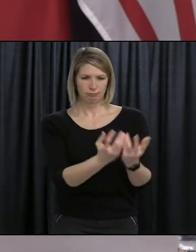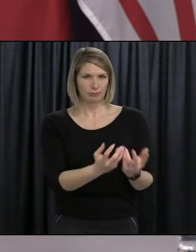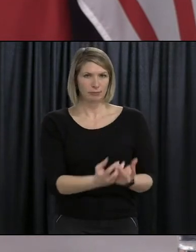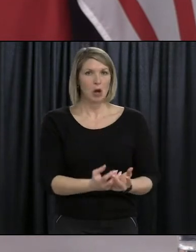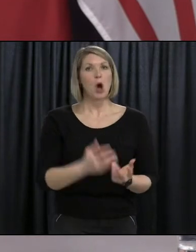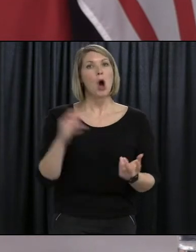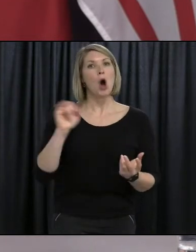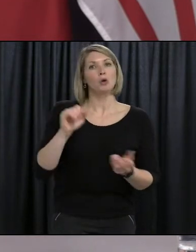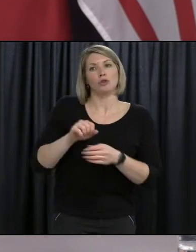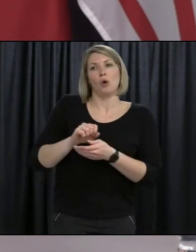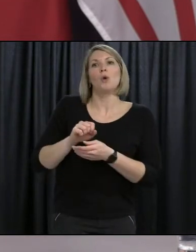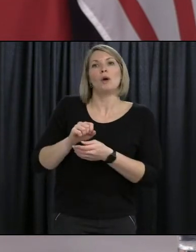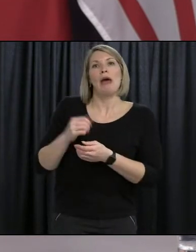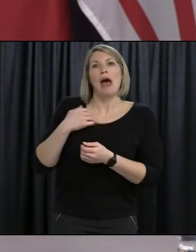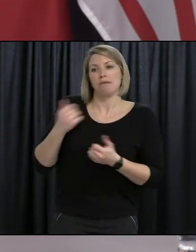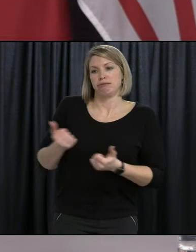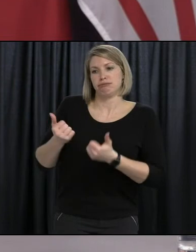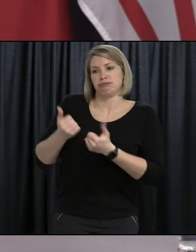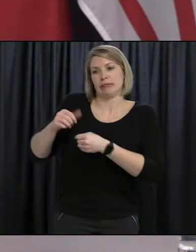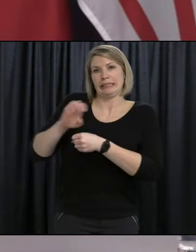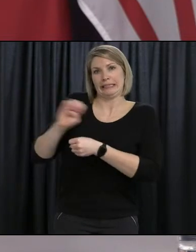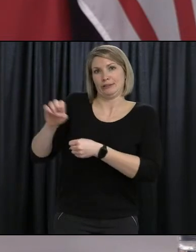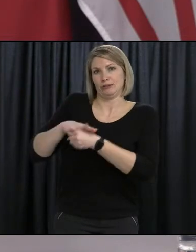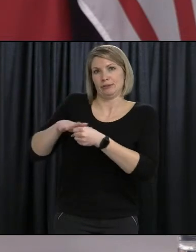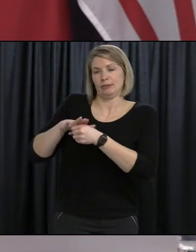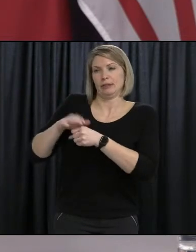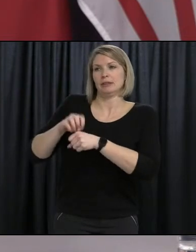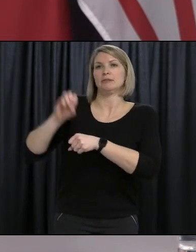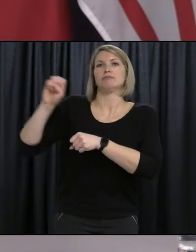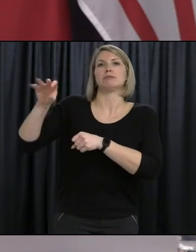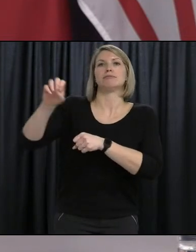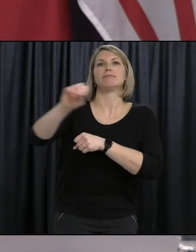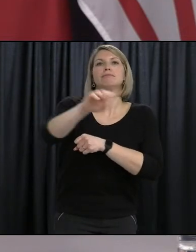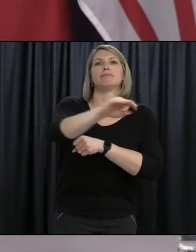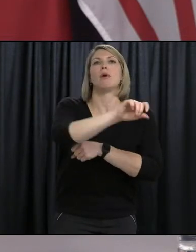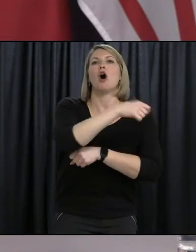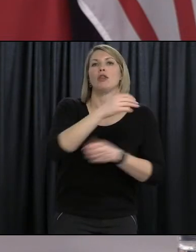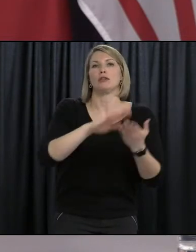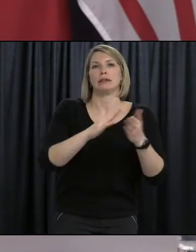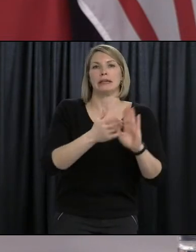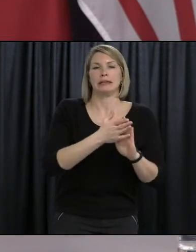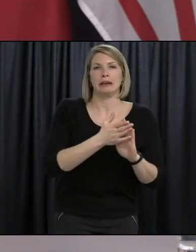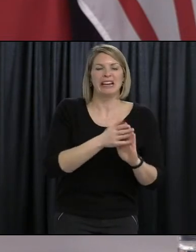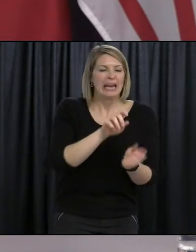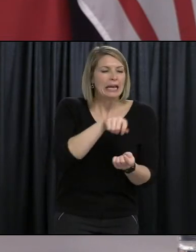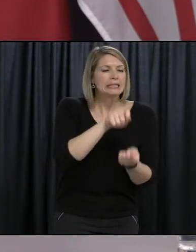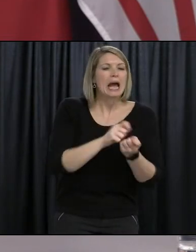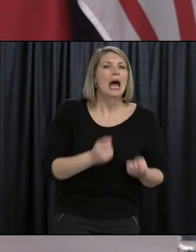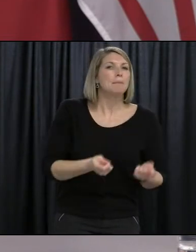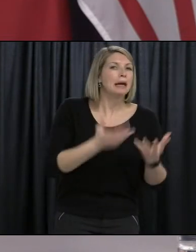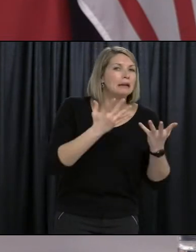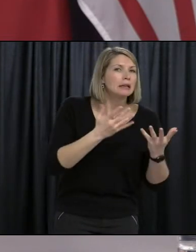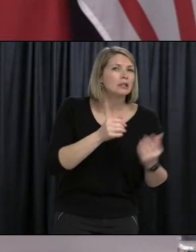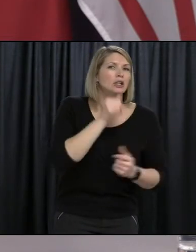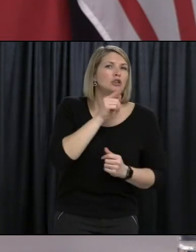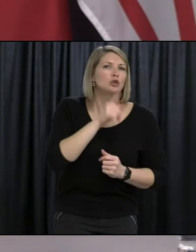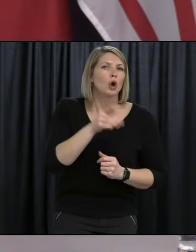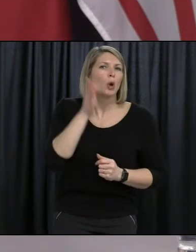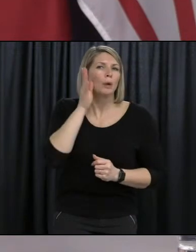the province to the metro region. With respect to individuals or exact numbers, I'd have to get those from Minister Osborne.